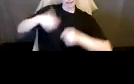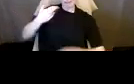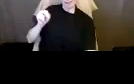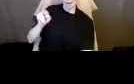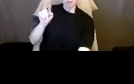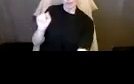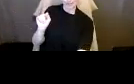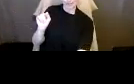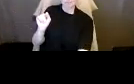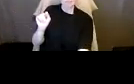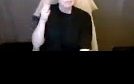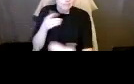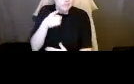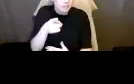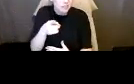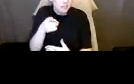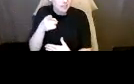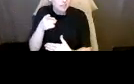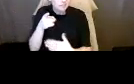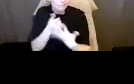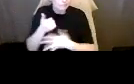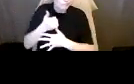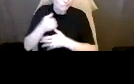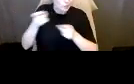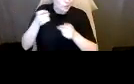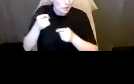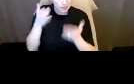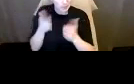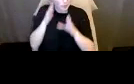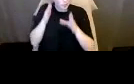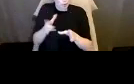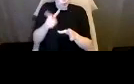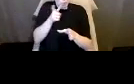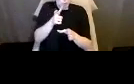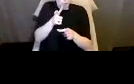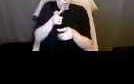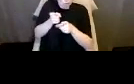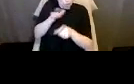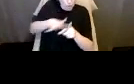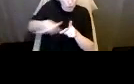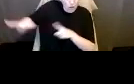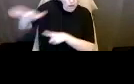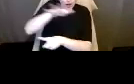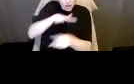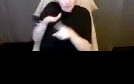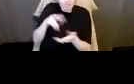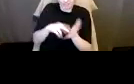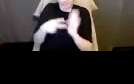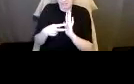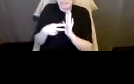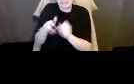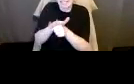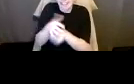that probably means that he's the guy in charge, and possibly even the guy in charge of the space that he's written on. So he's the guy in charge of Site